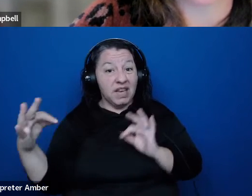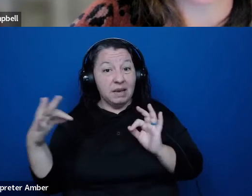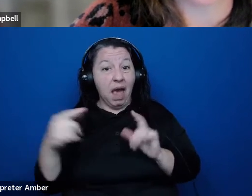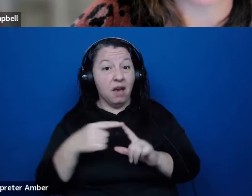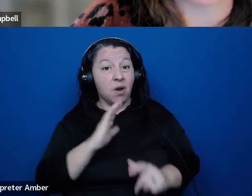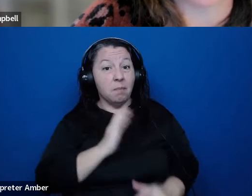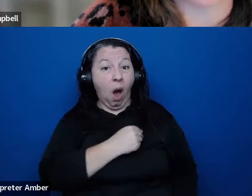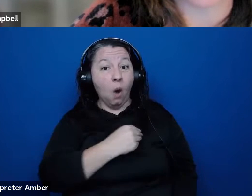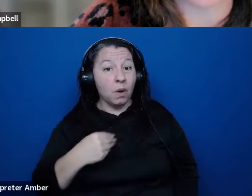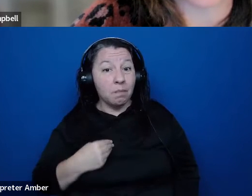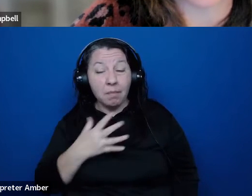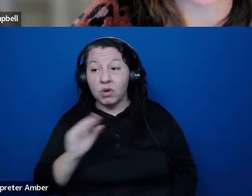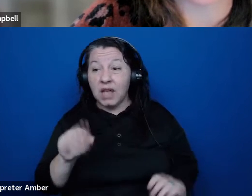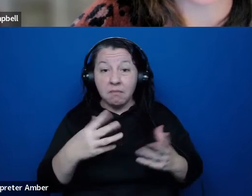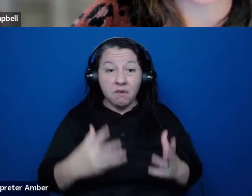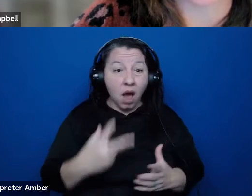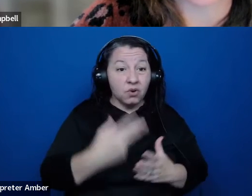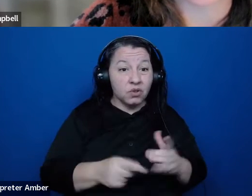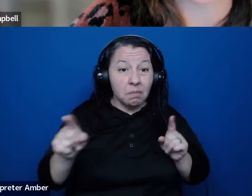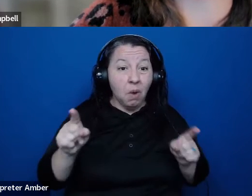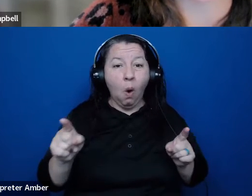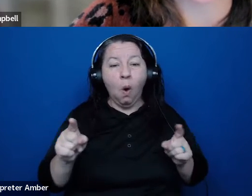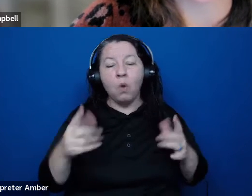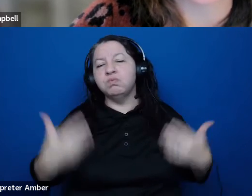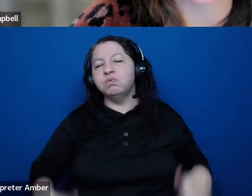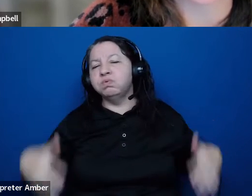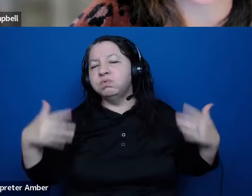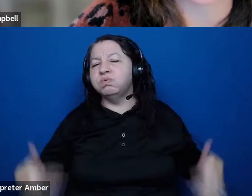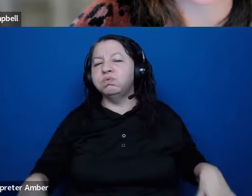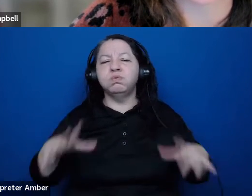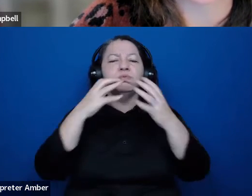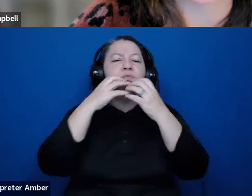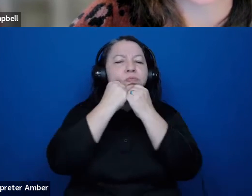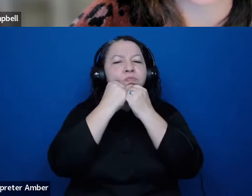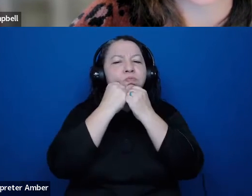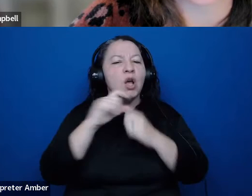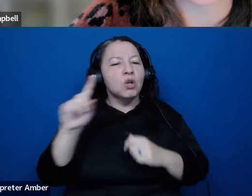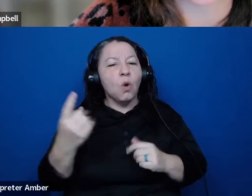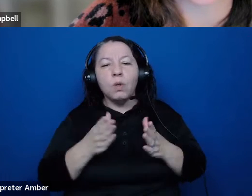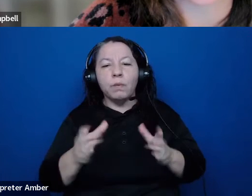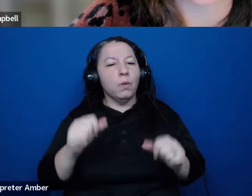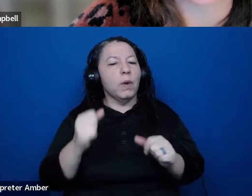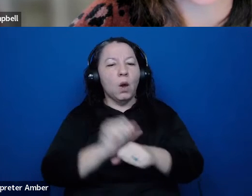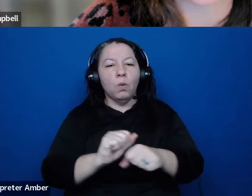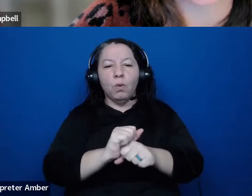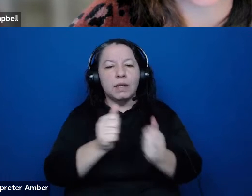is invaluable. It's the only way we can work together to make things better. So we appreciate it as